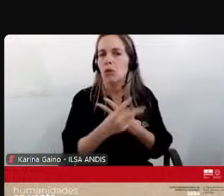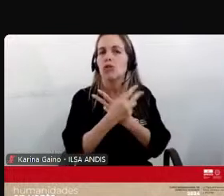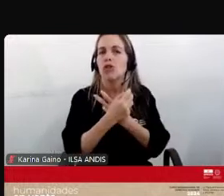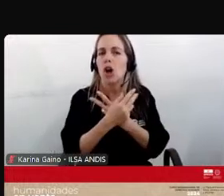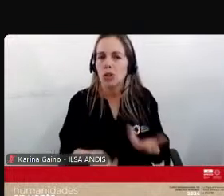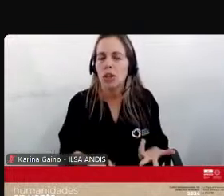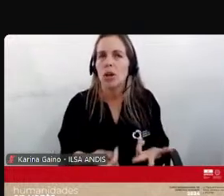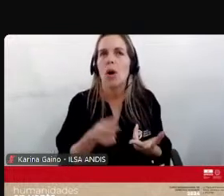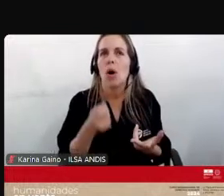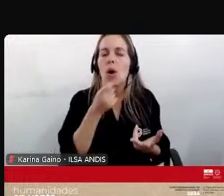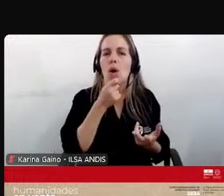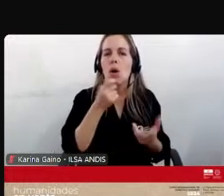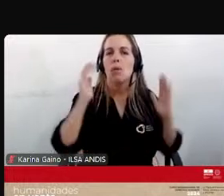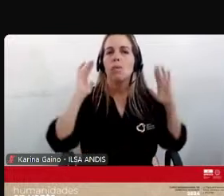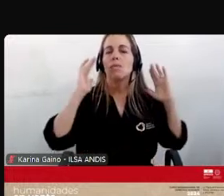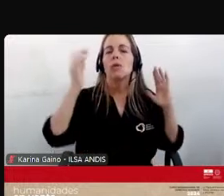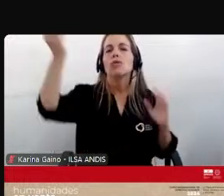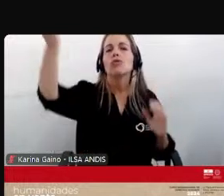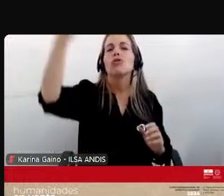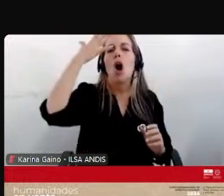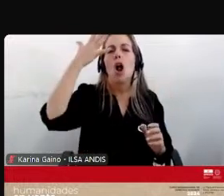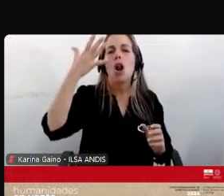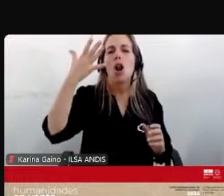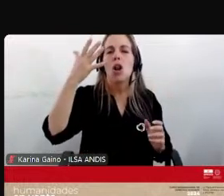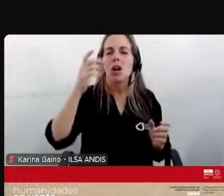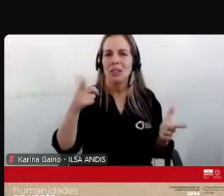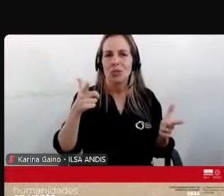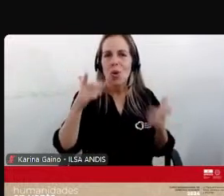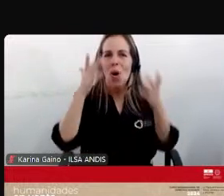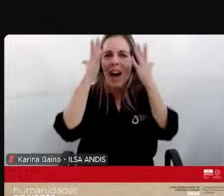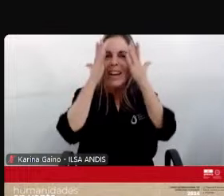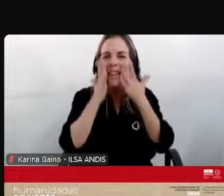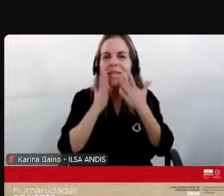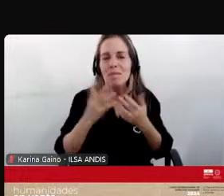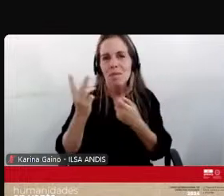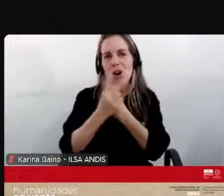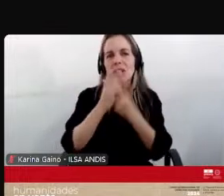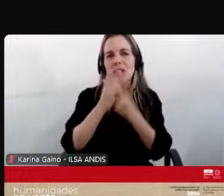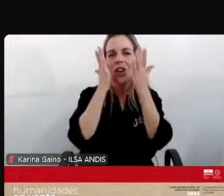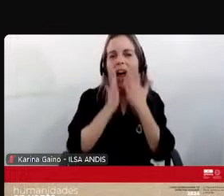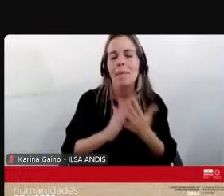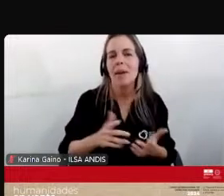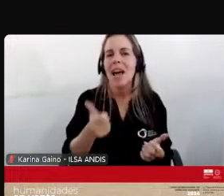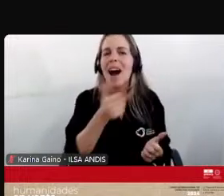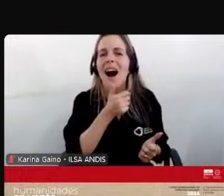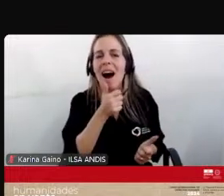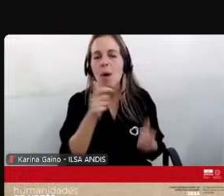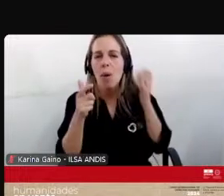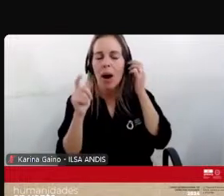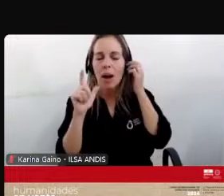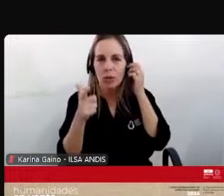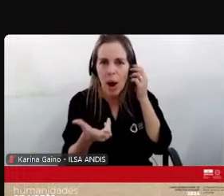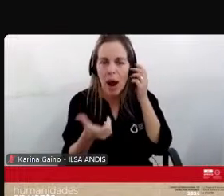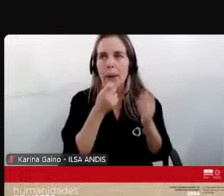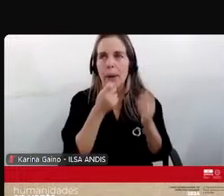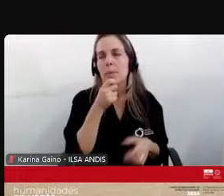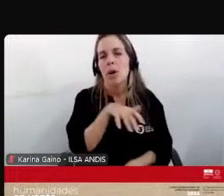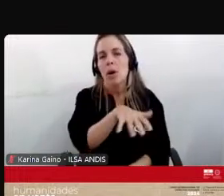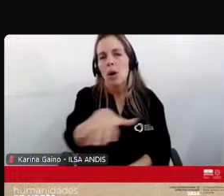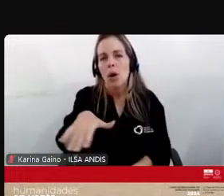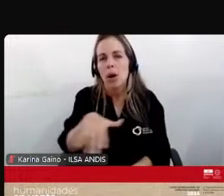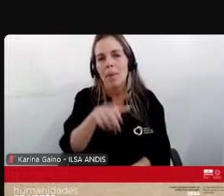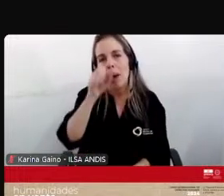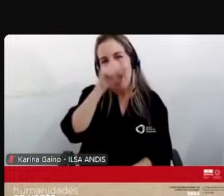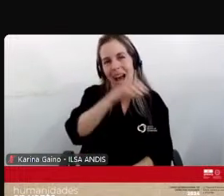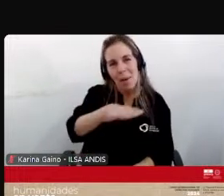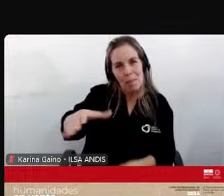or water. And in sectors like the sugarcane sector, they've actually documented that this causes chronic kidney